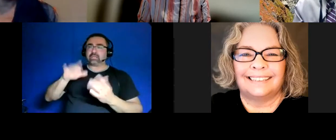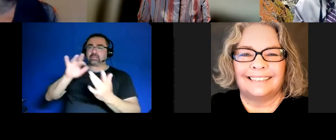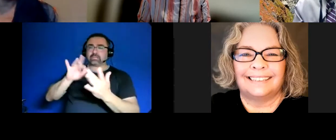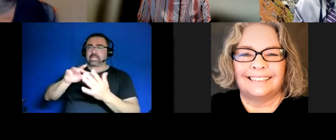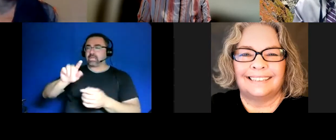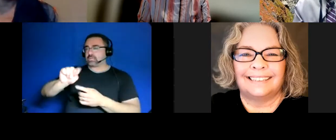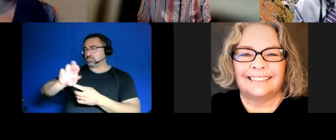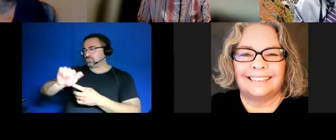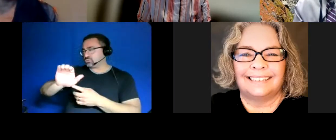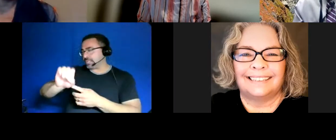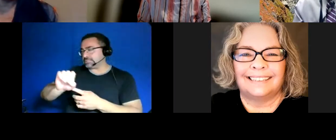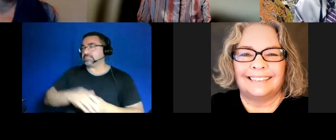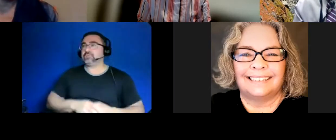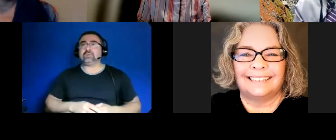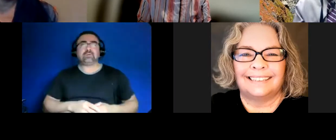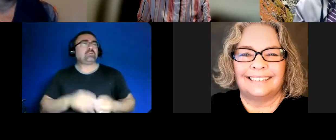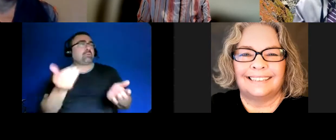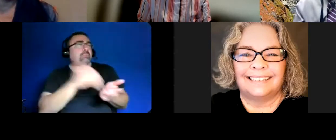it's Cal OSHA.